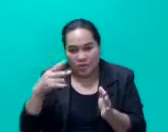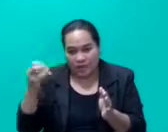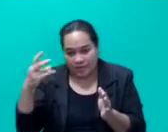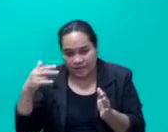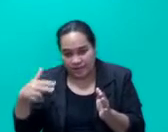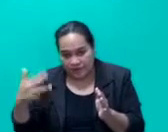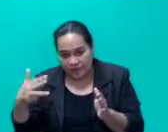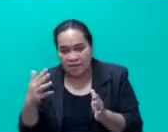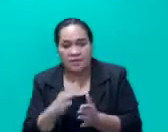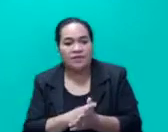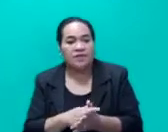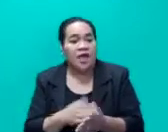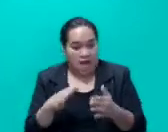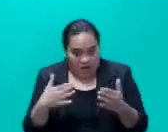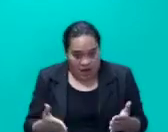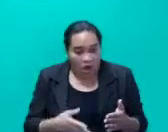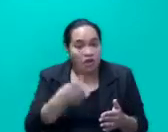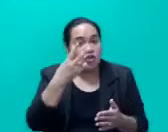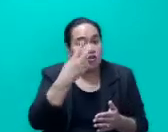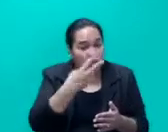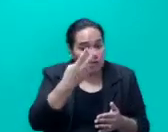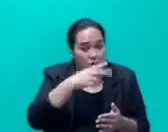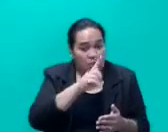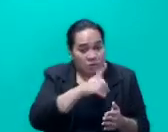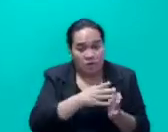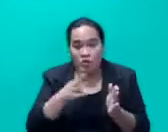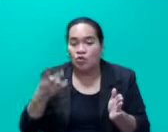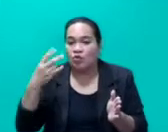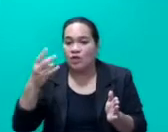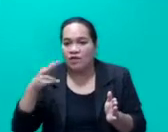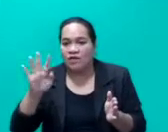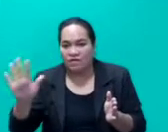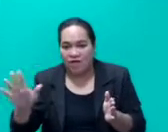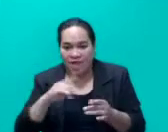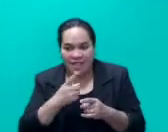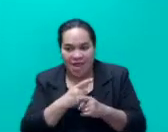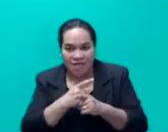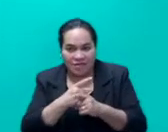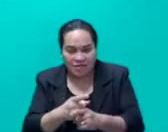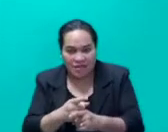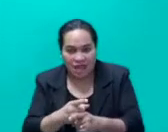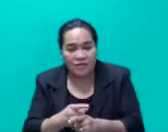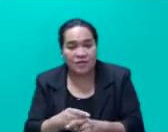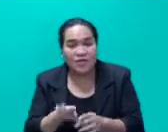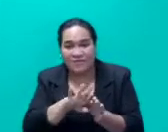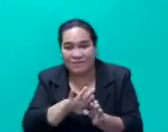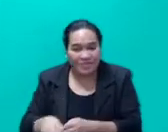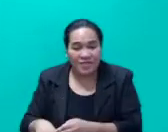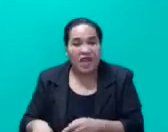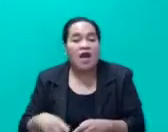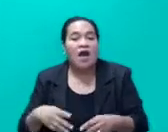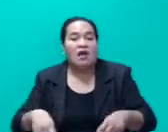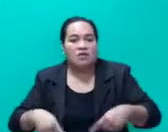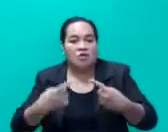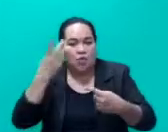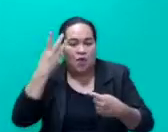current 2021 to 2025 strategic direction, the WPA, that lists elimination of violence against women and girls